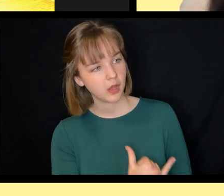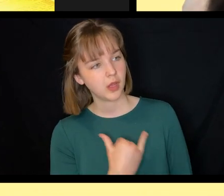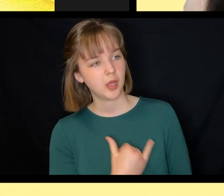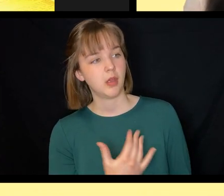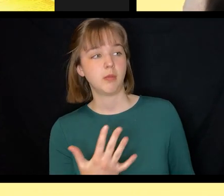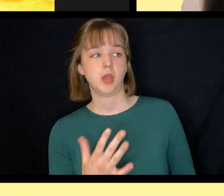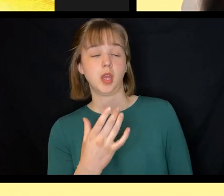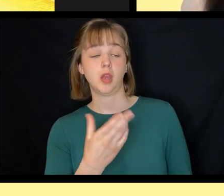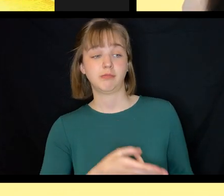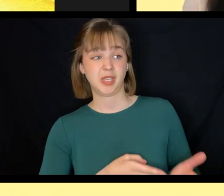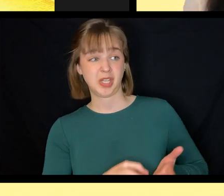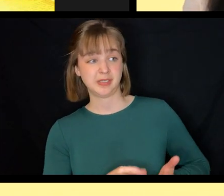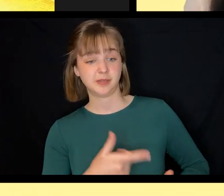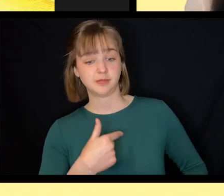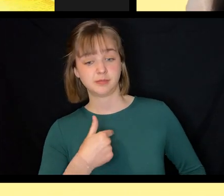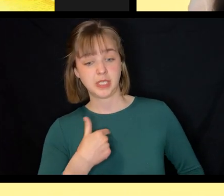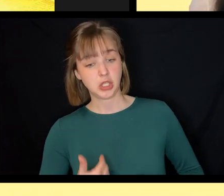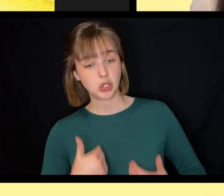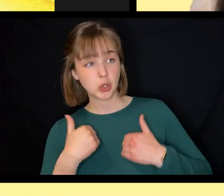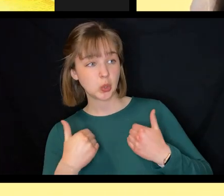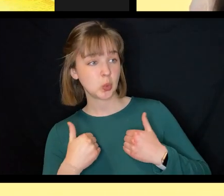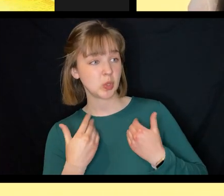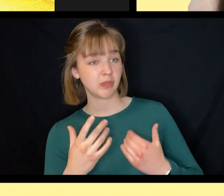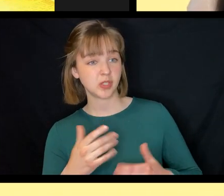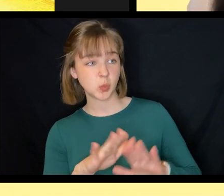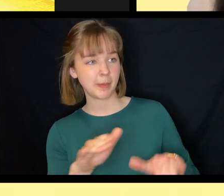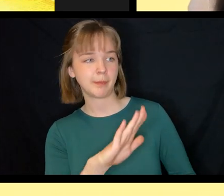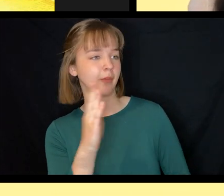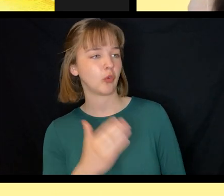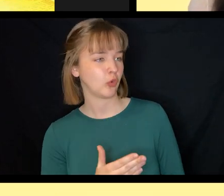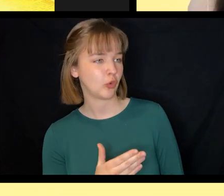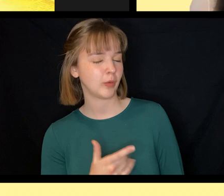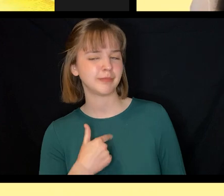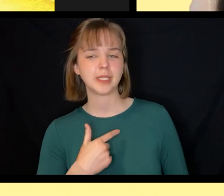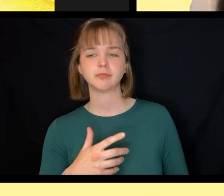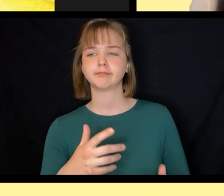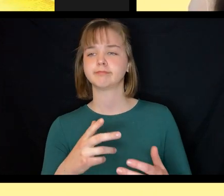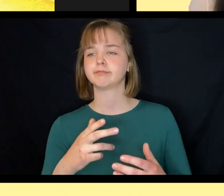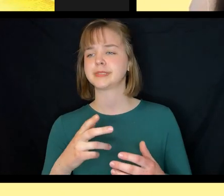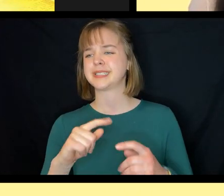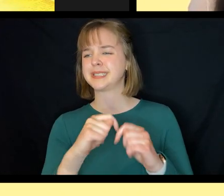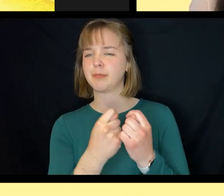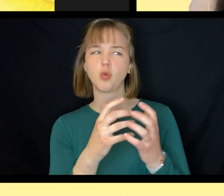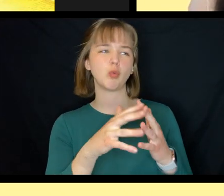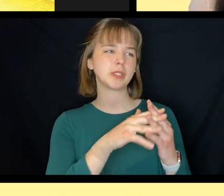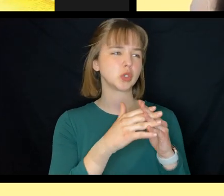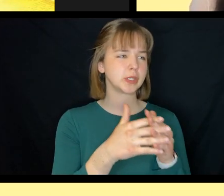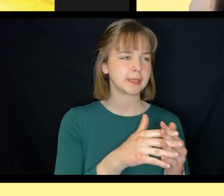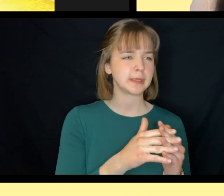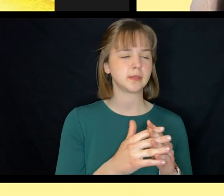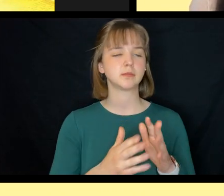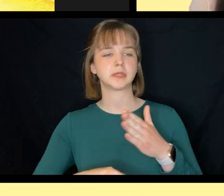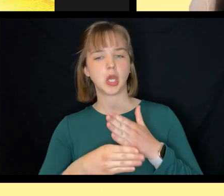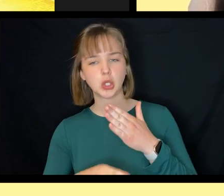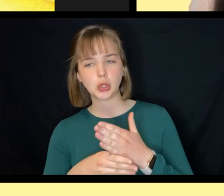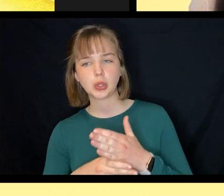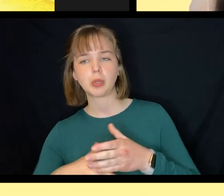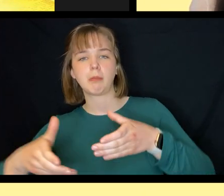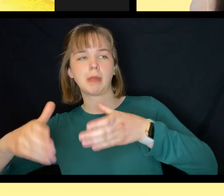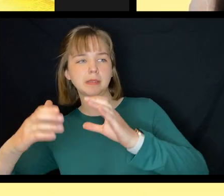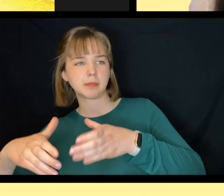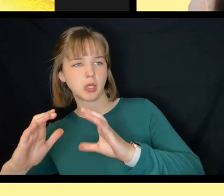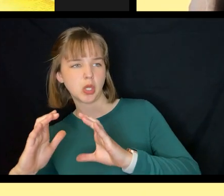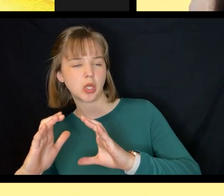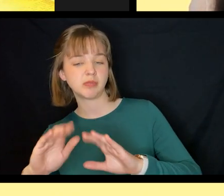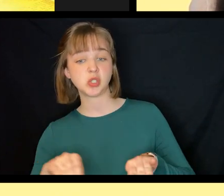not mine either. And like I said, I hadn't swam before. I played soccer, basketball, I wrestled. Those were like my sports growing